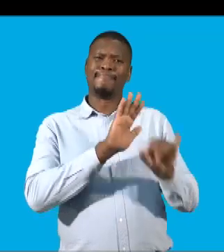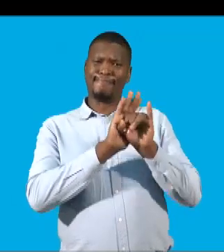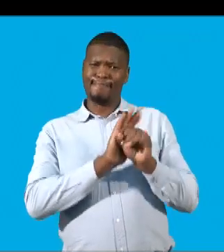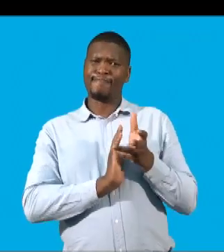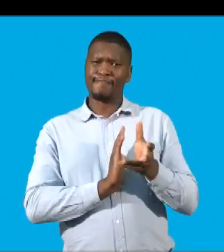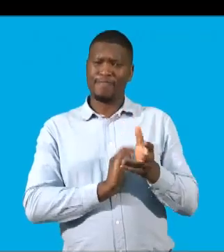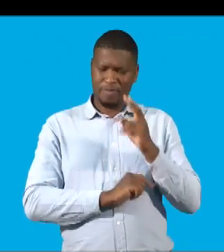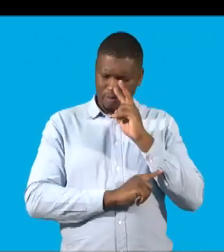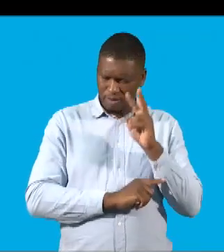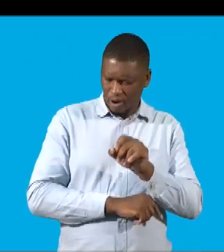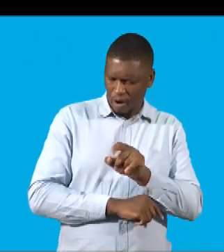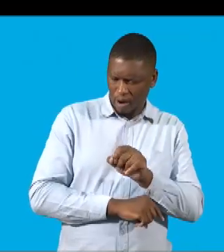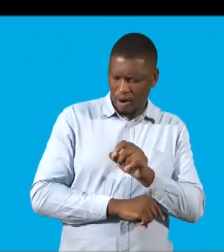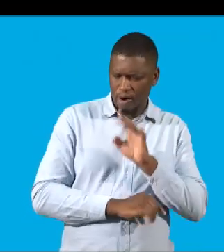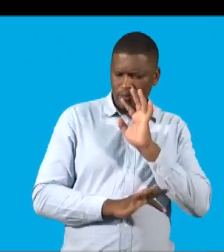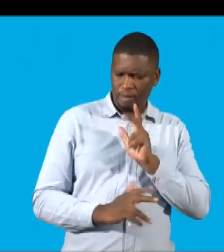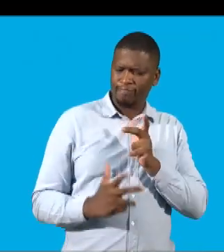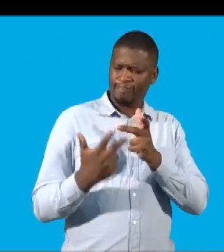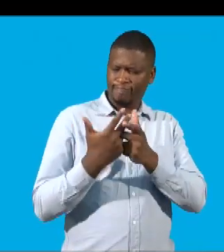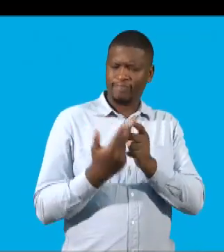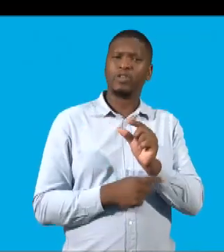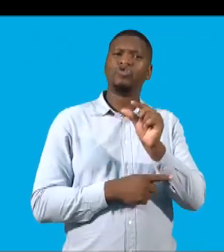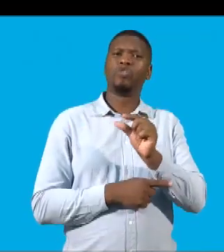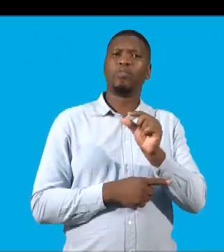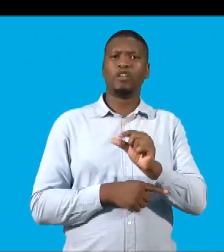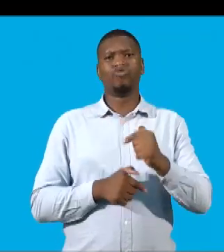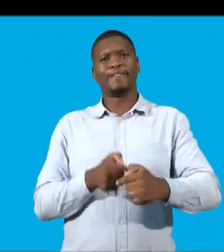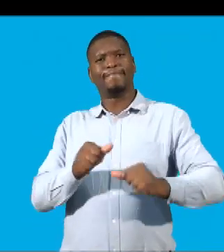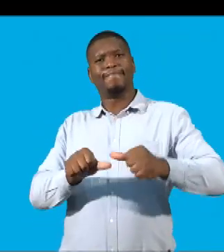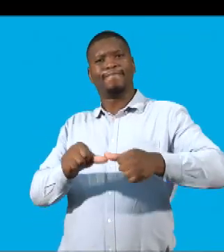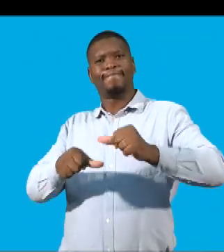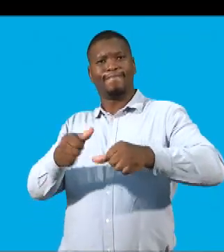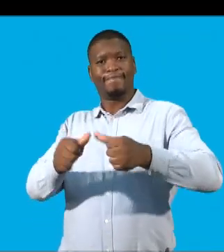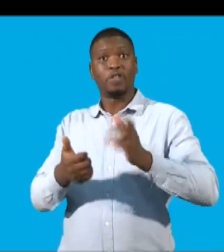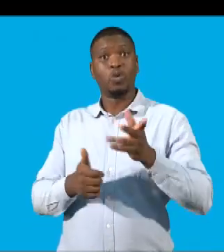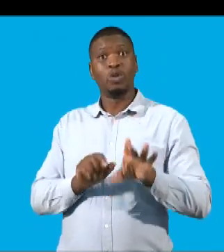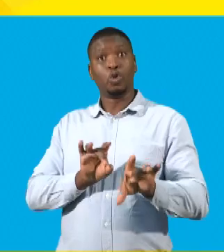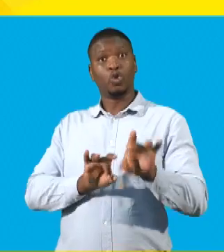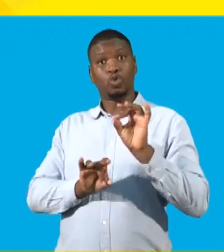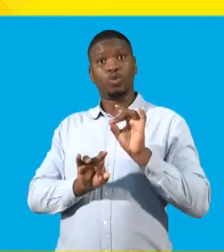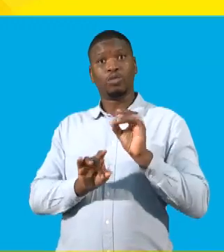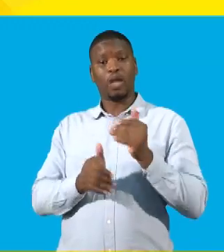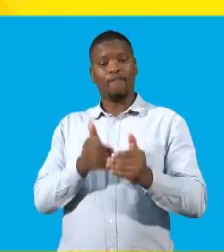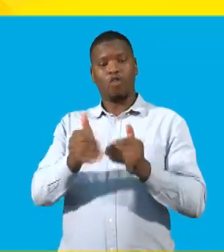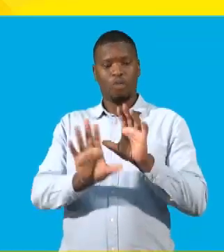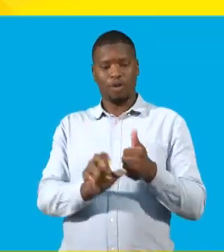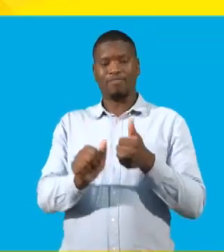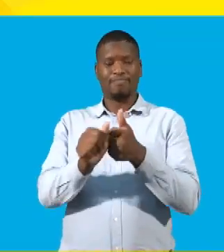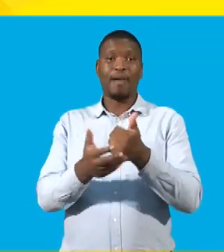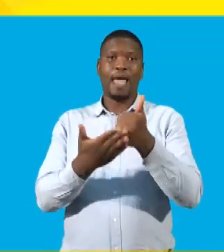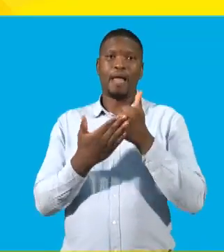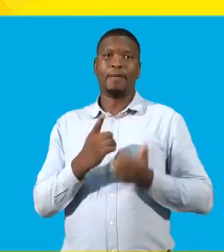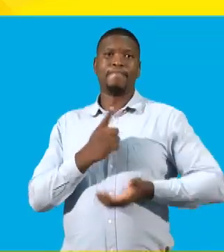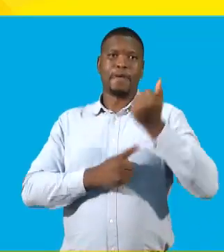we already know that this is a geometric series. So we are going to choose a formula that will help us to calculate